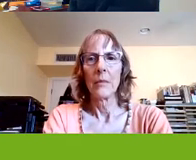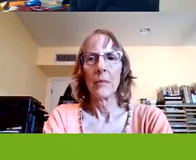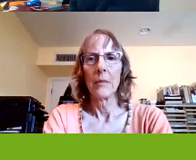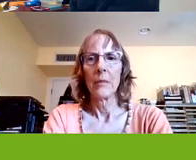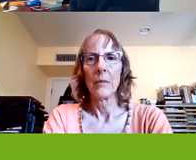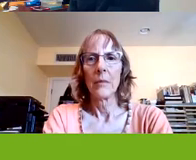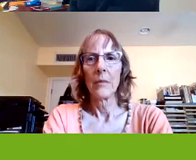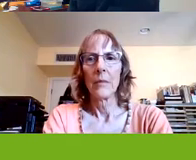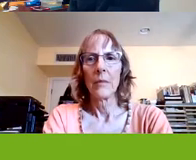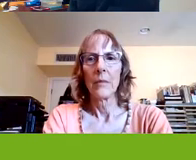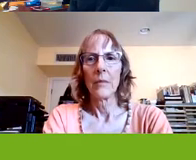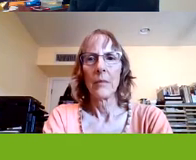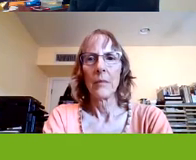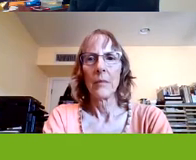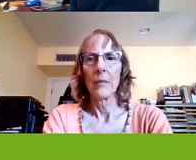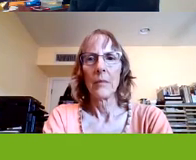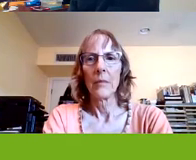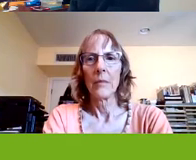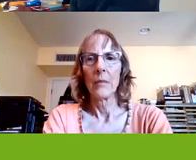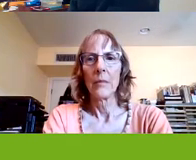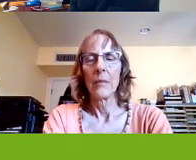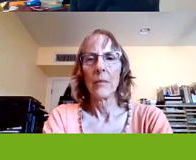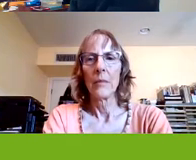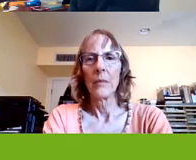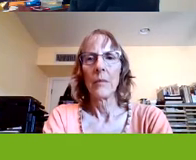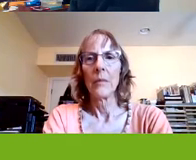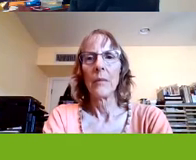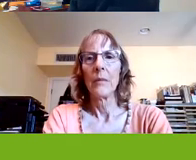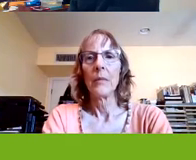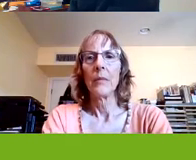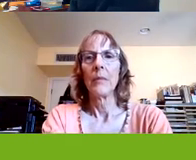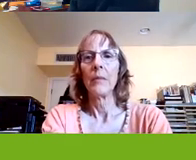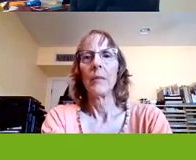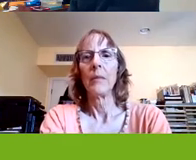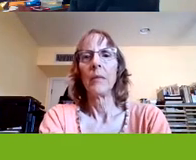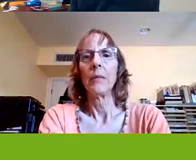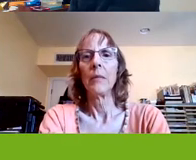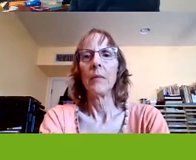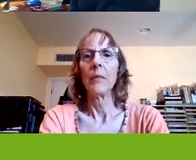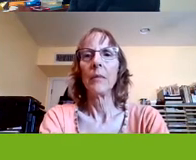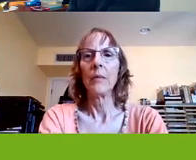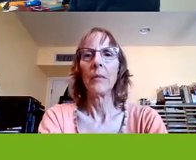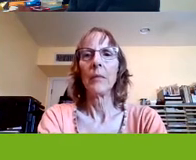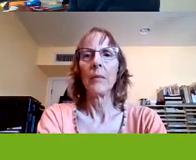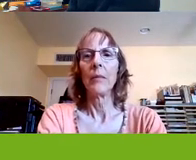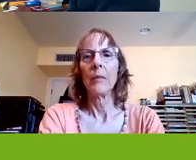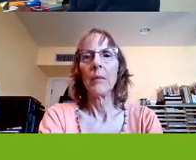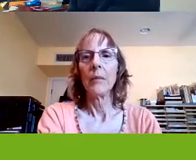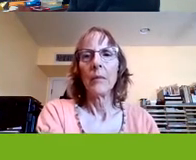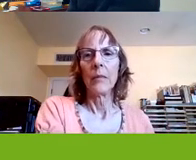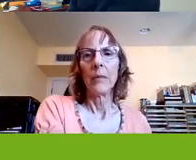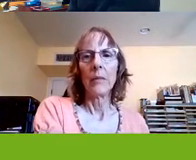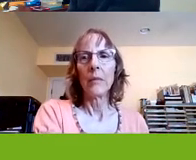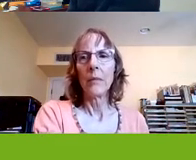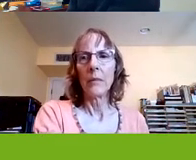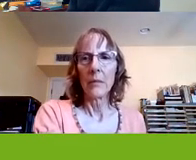an account that everyone at ASU was going to have. And I remember in January, as we have lots of meetings in my department,